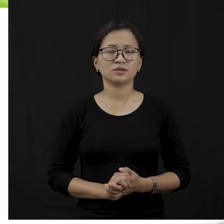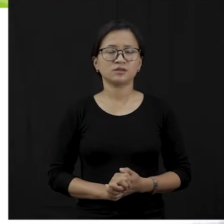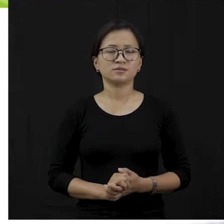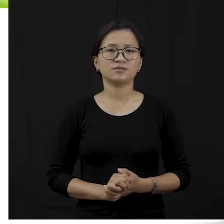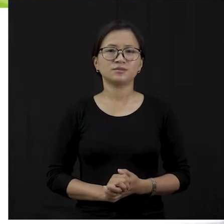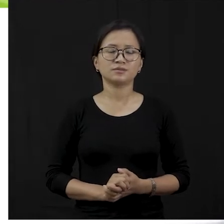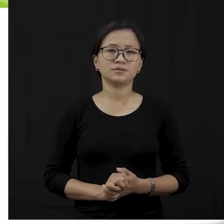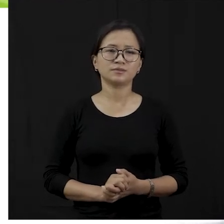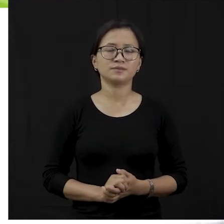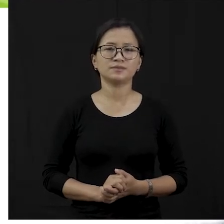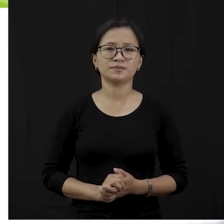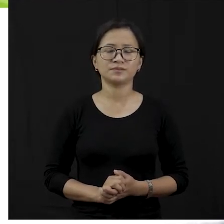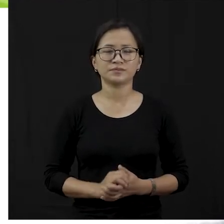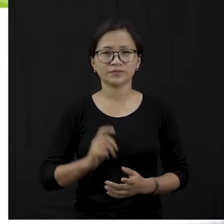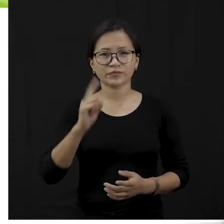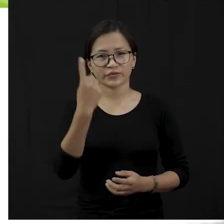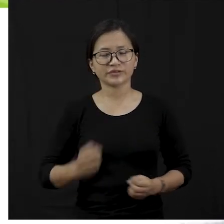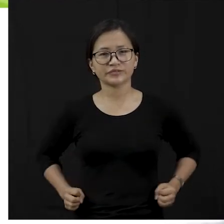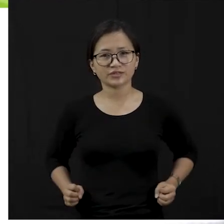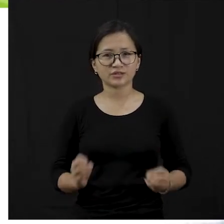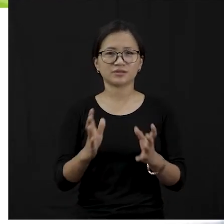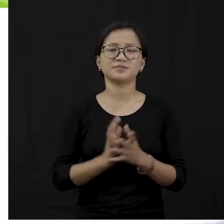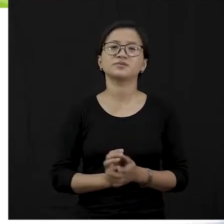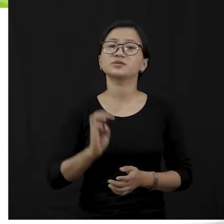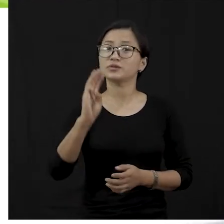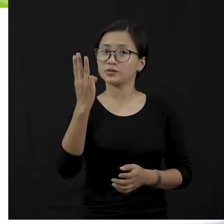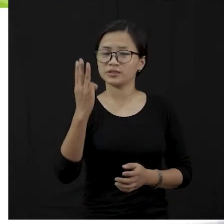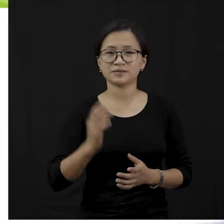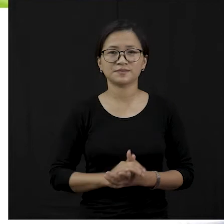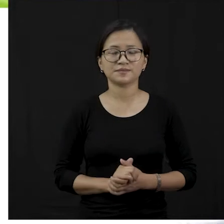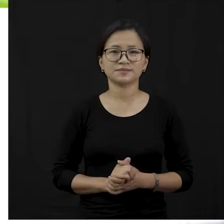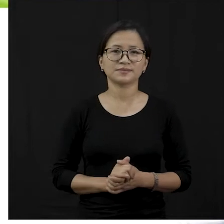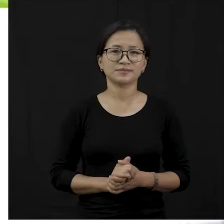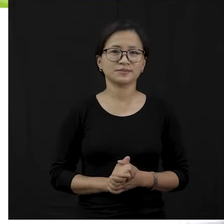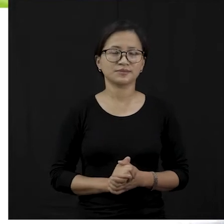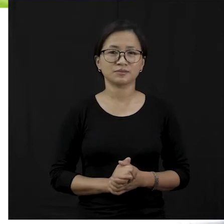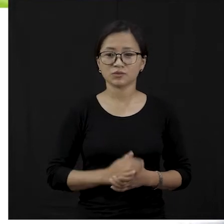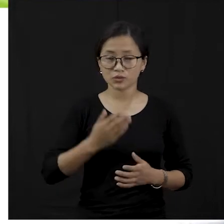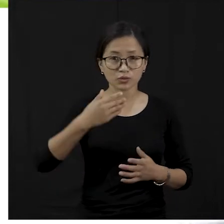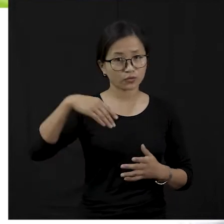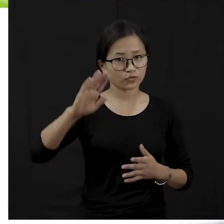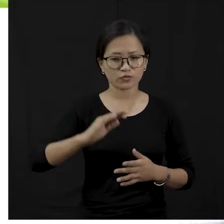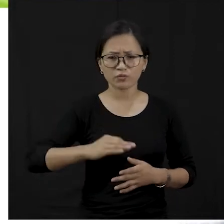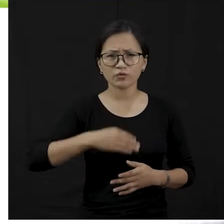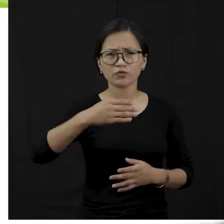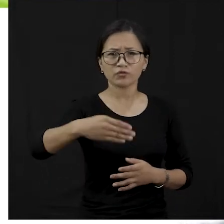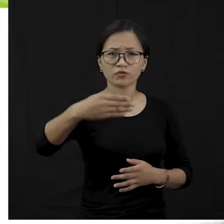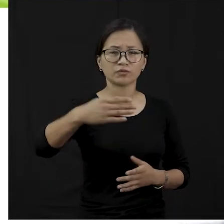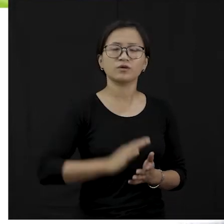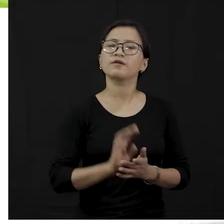Okay, then first you have to start from 3. Then go forward